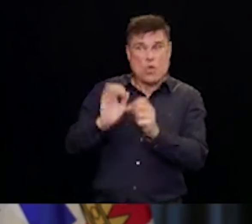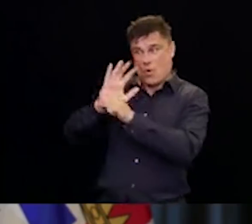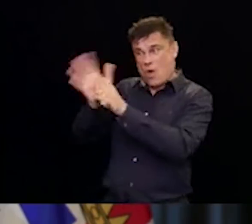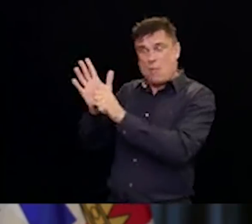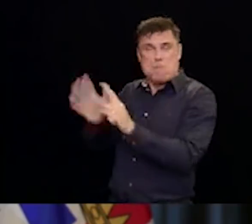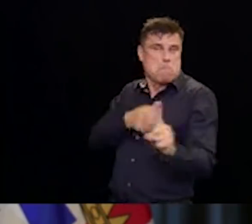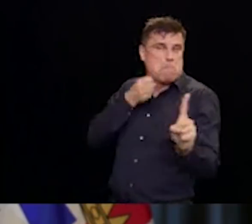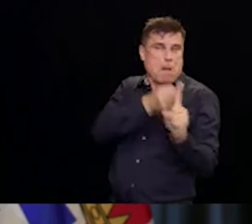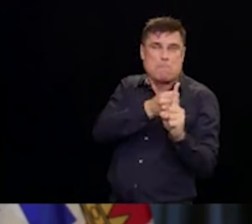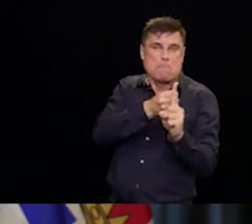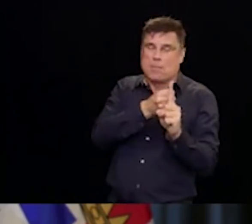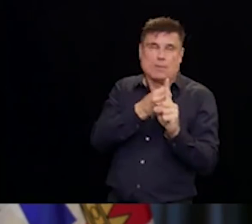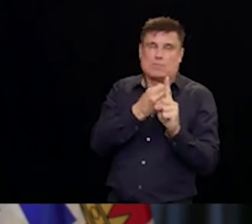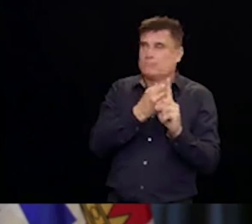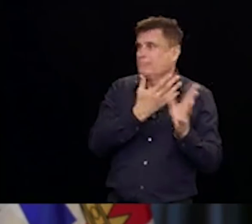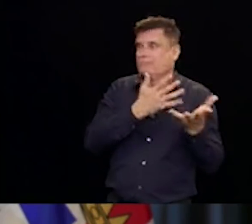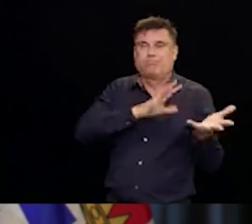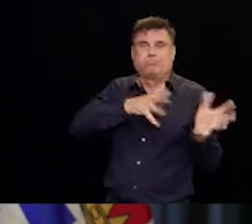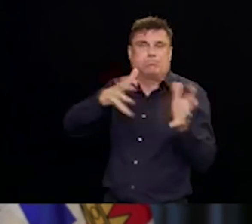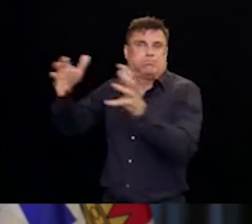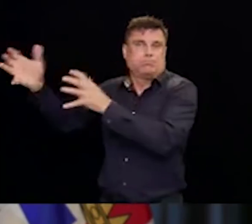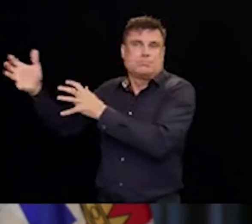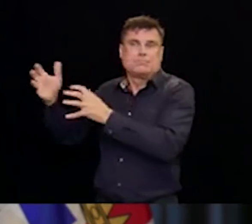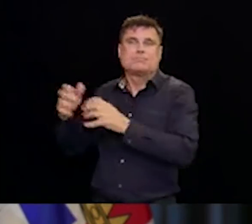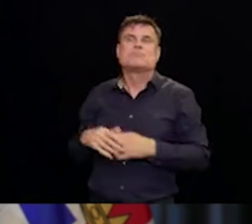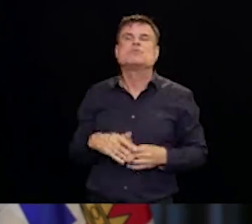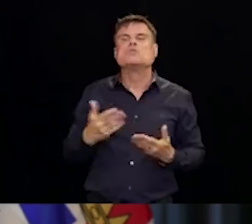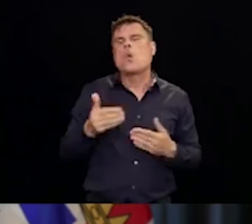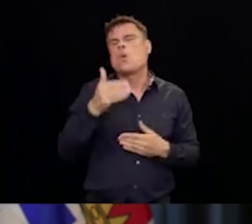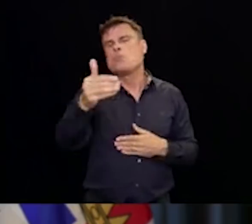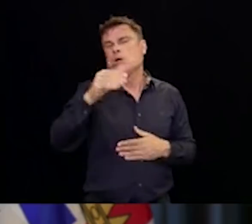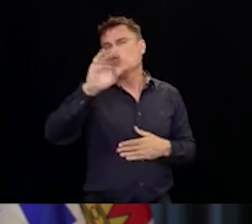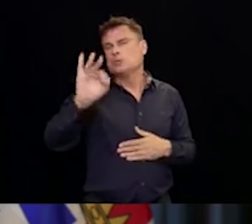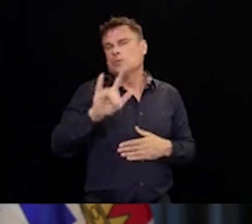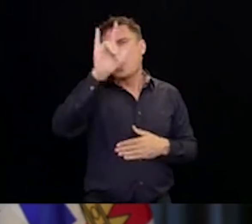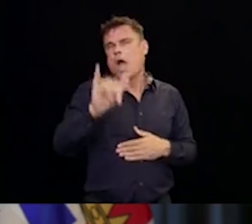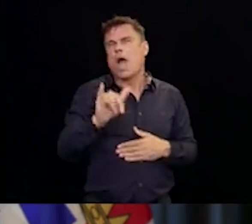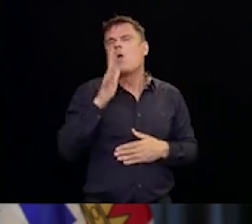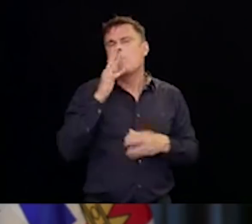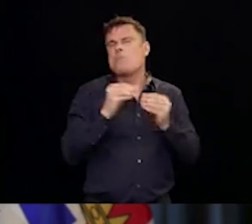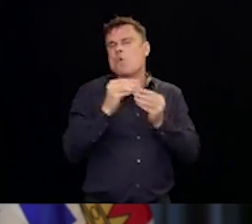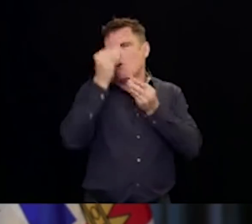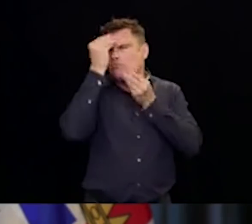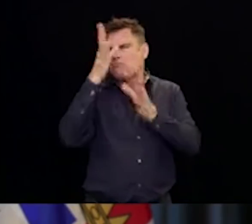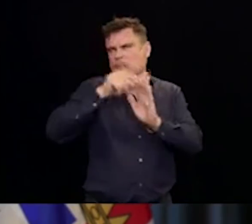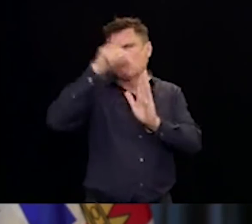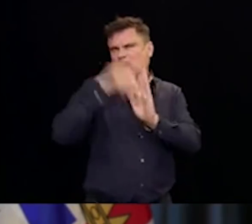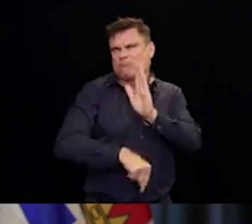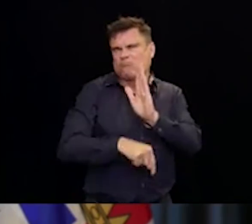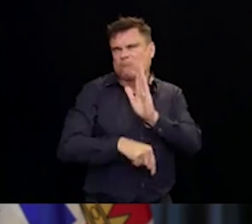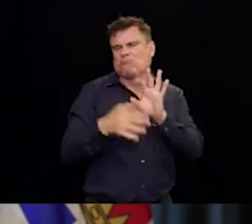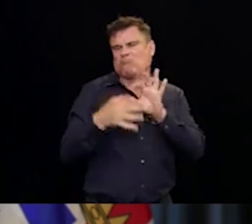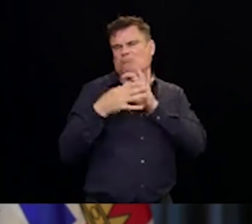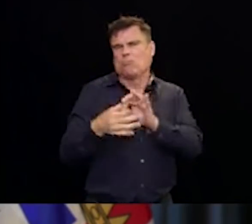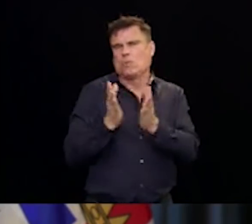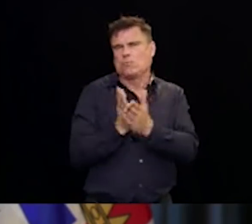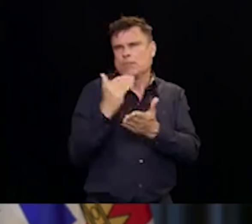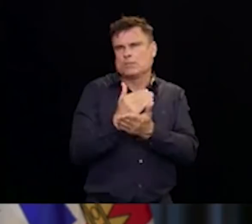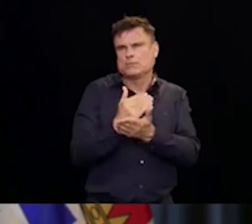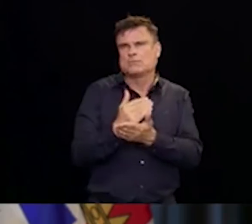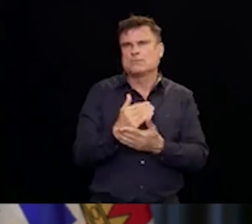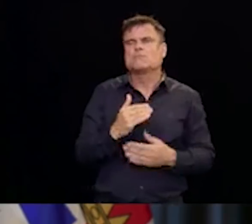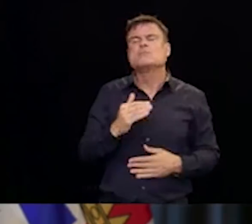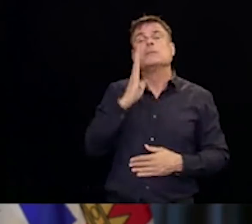in July, when we're getting closer to the end of the first quarter, so that British Columbians can have an accurate understanding. But it would